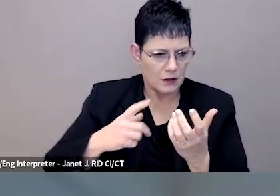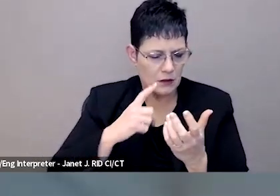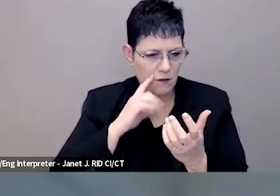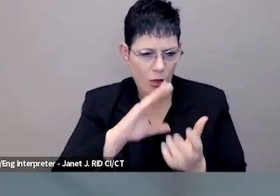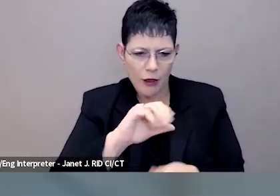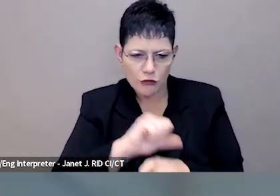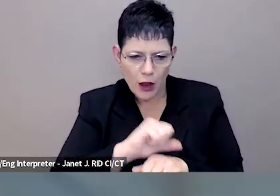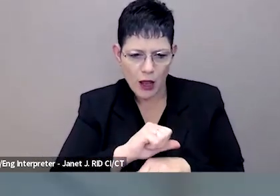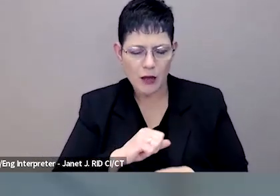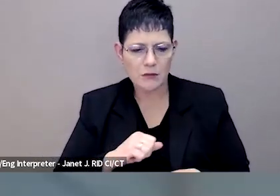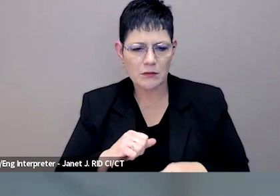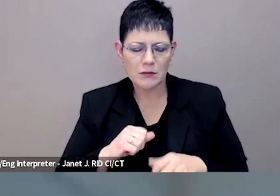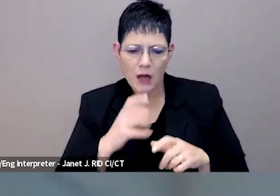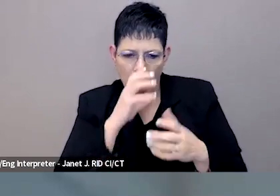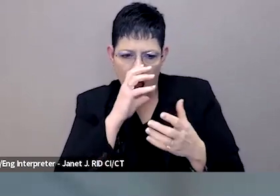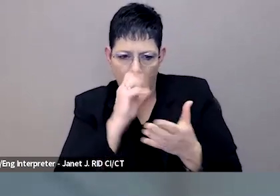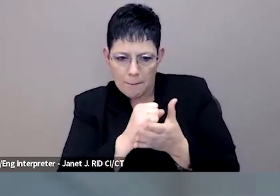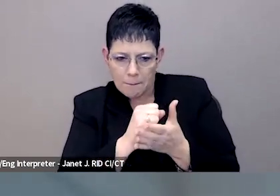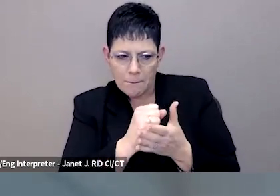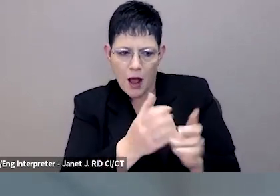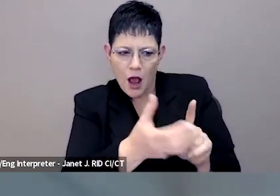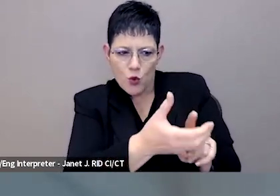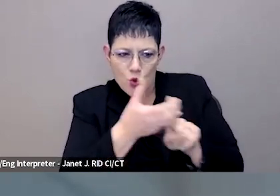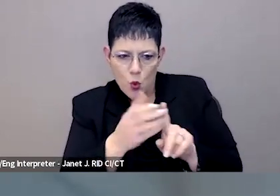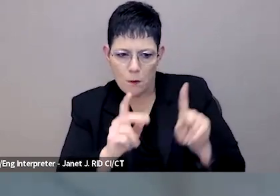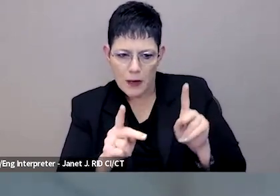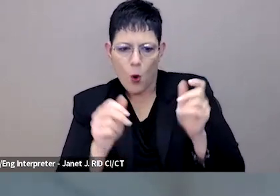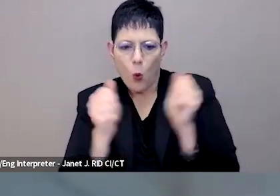more attractive, competitive, and sustainable.